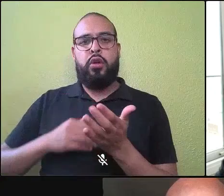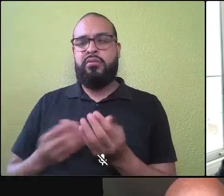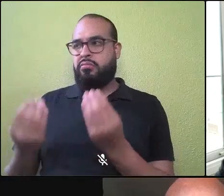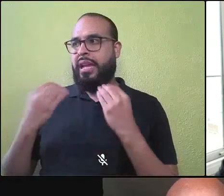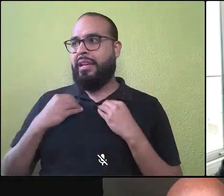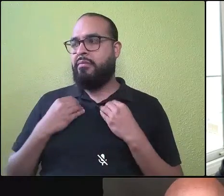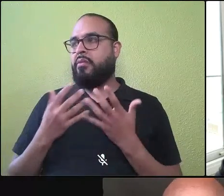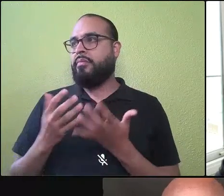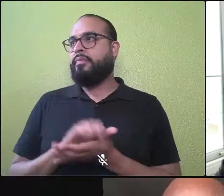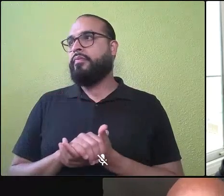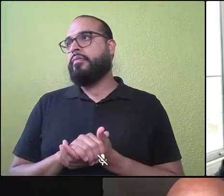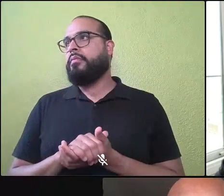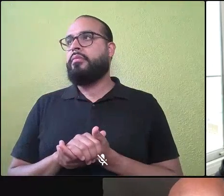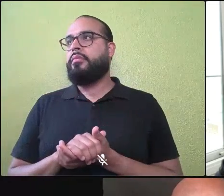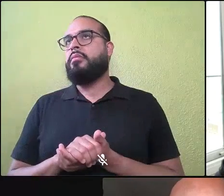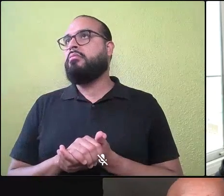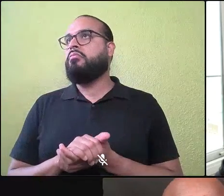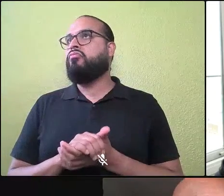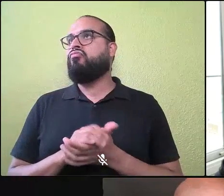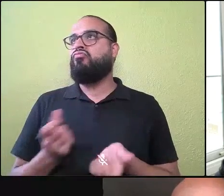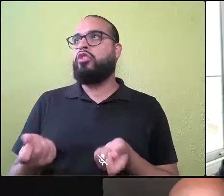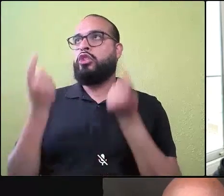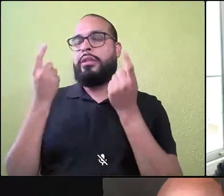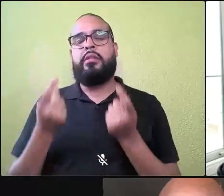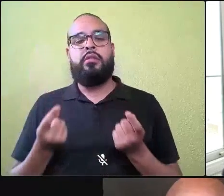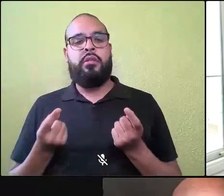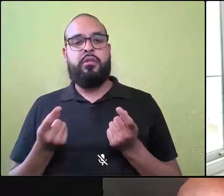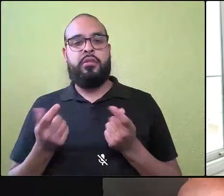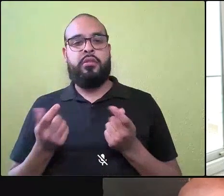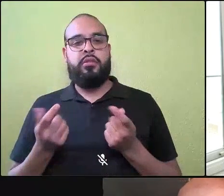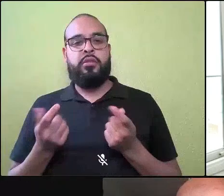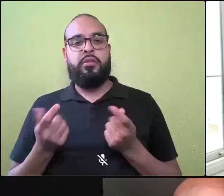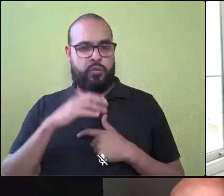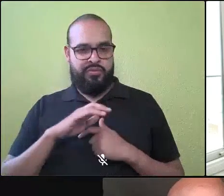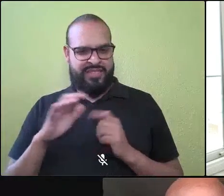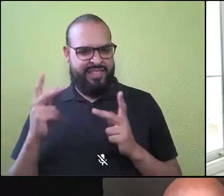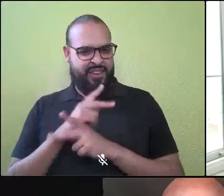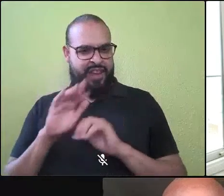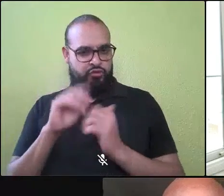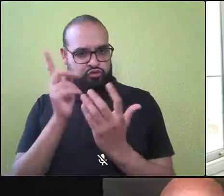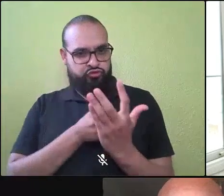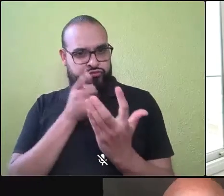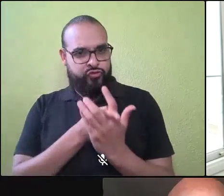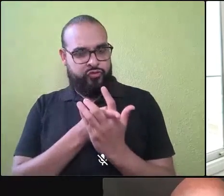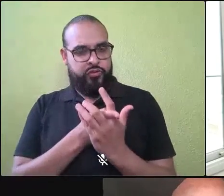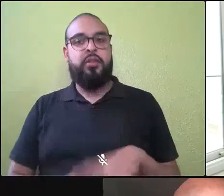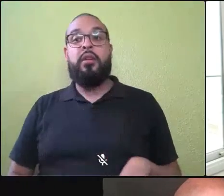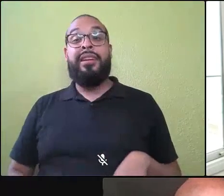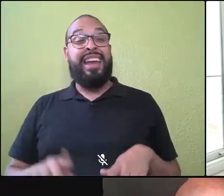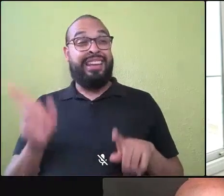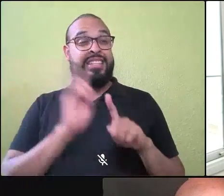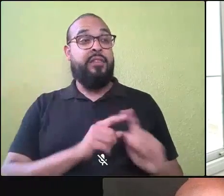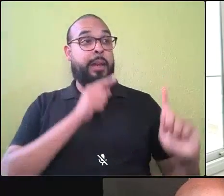to put the belly button on, like grab the through line, as I like to describe it, through the different points of what we were really talking about,